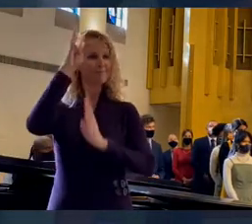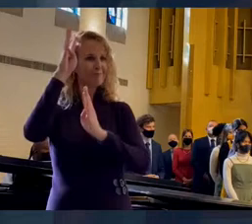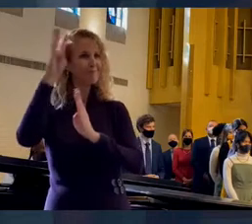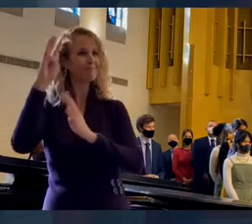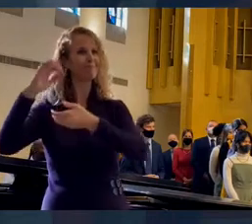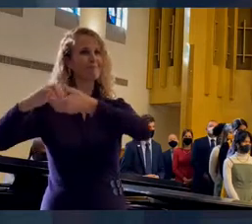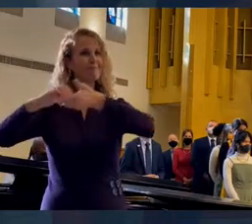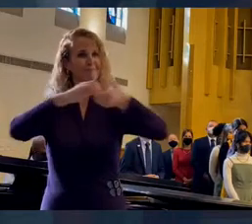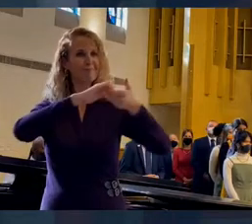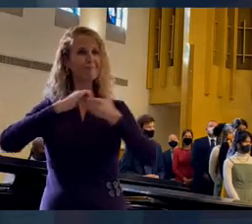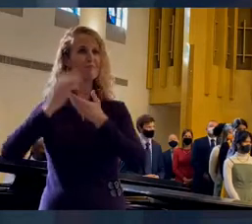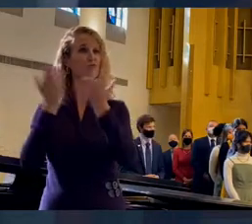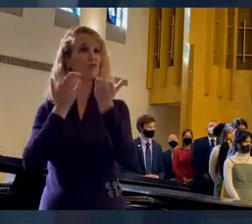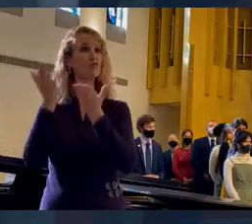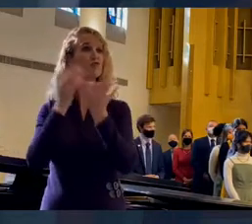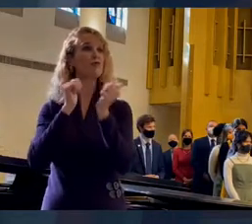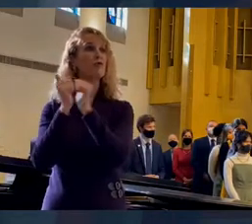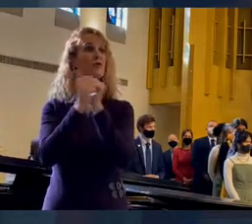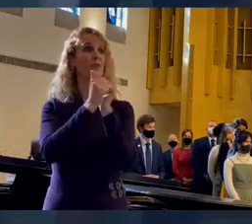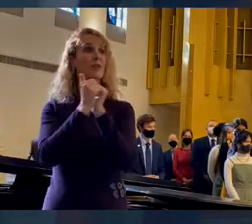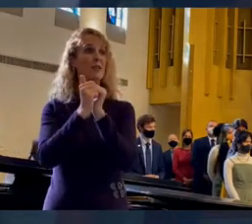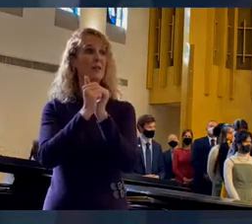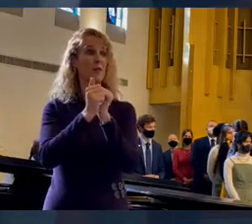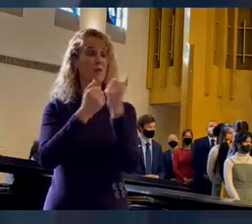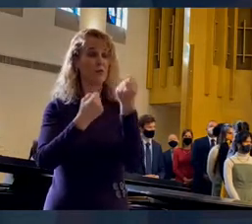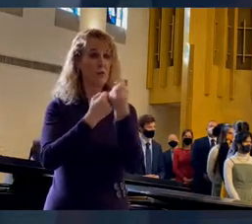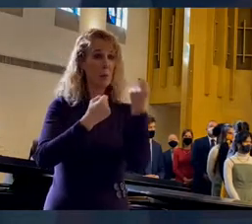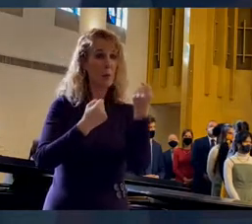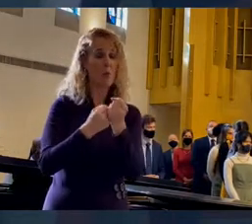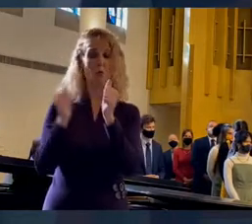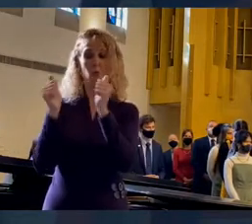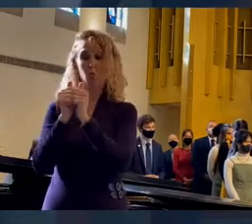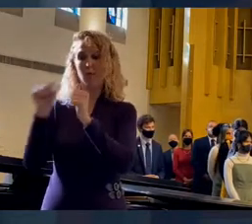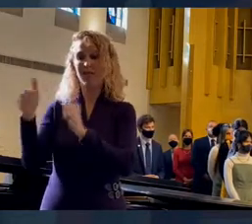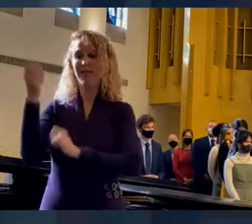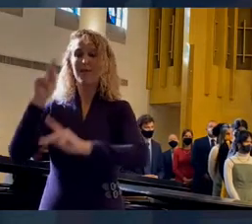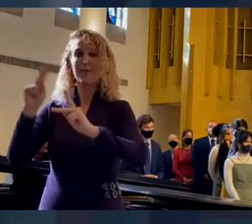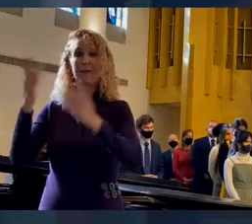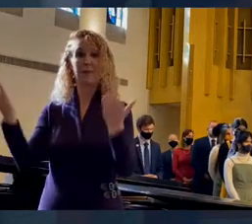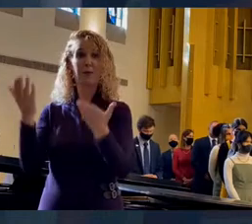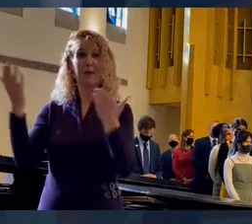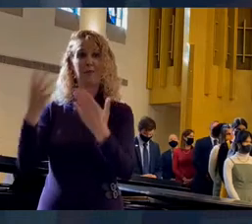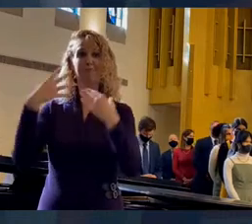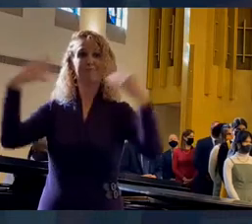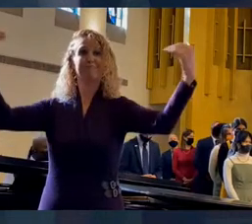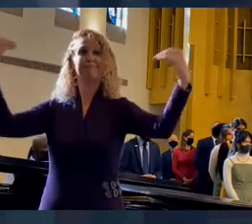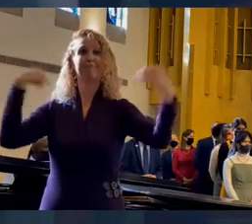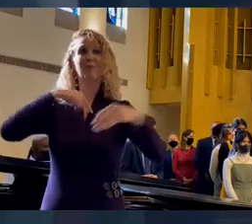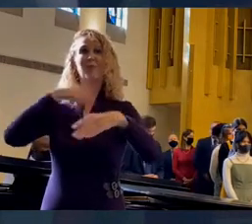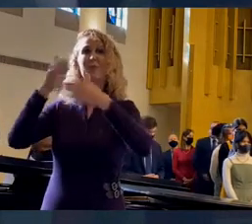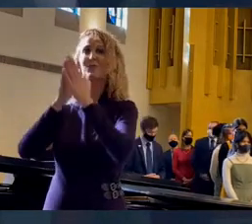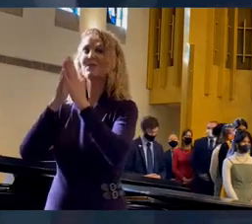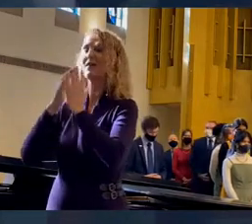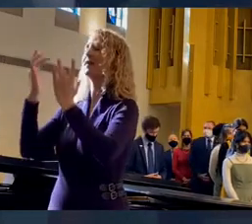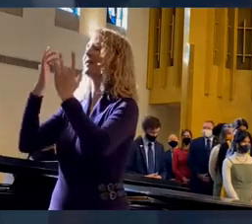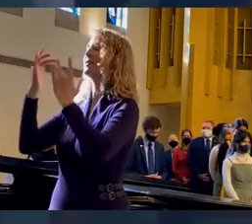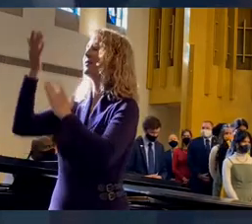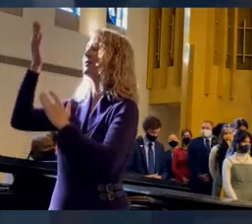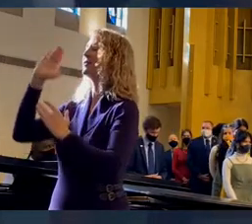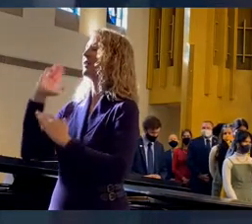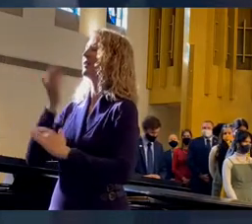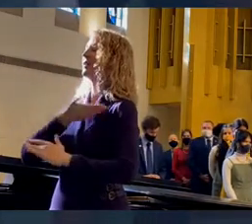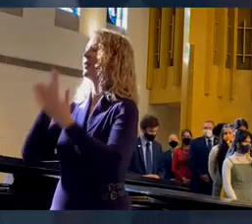and collaboratively serving as people for and with others on and beyond campus. We pray.